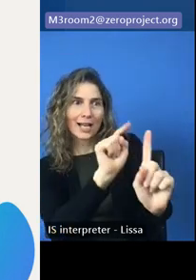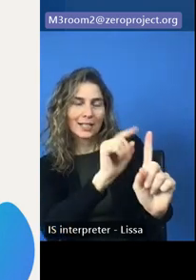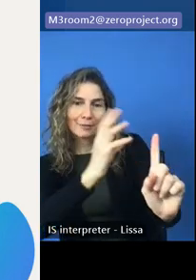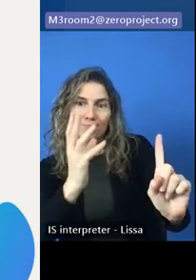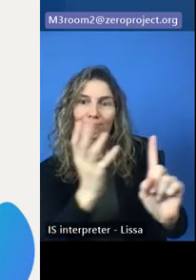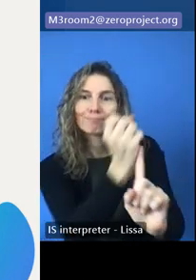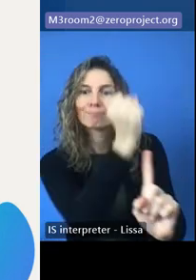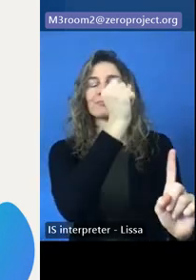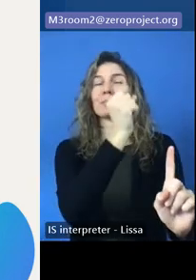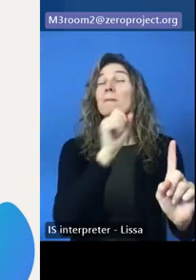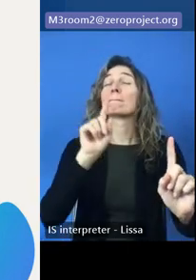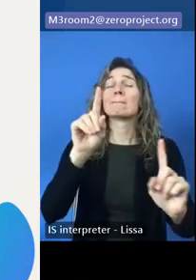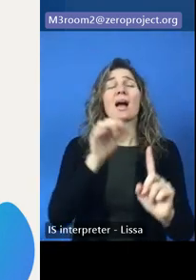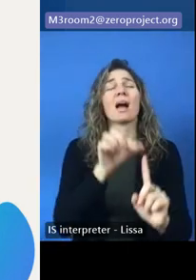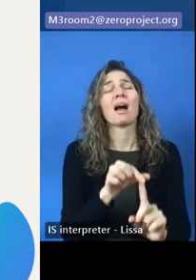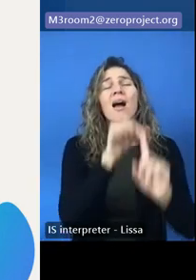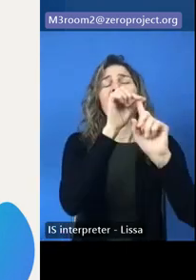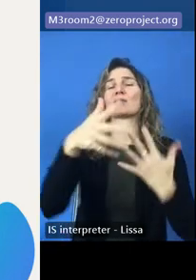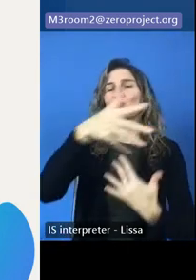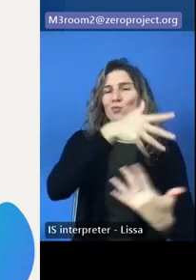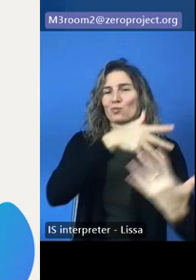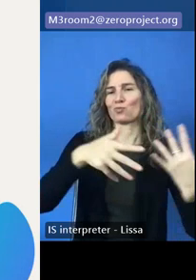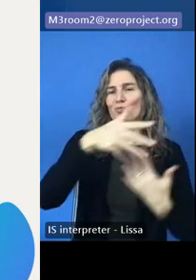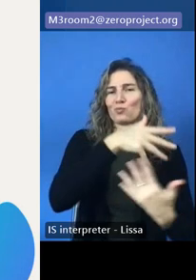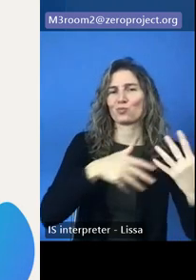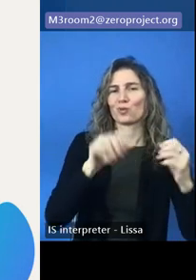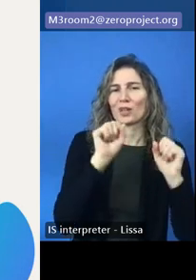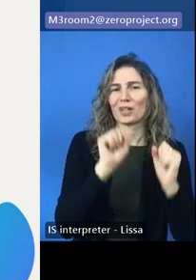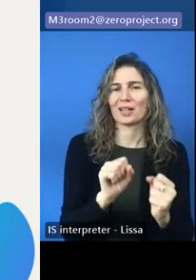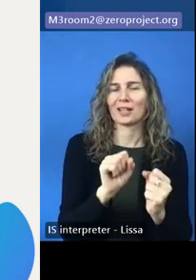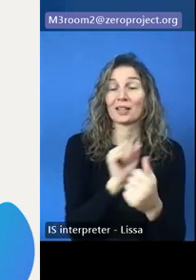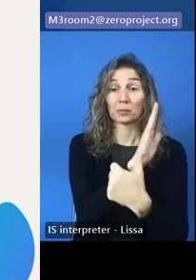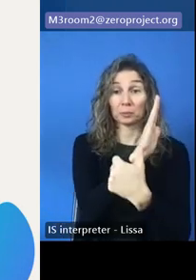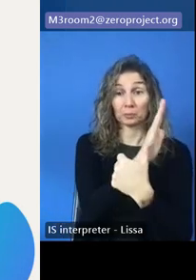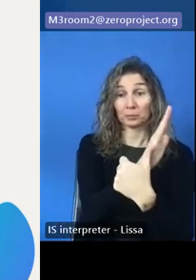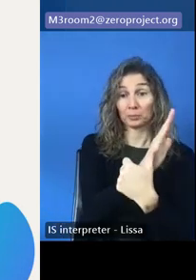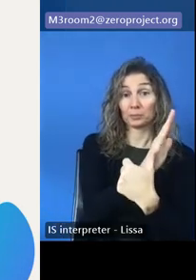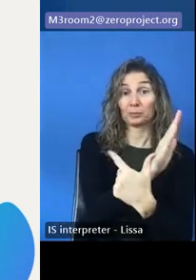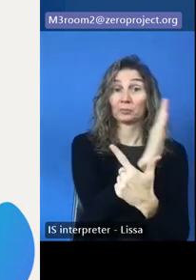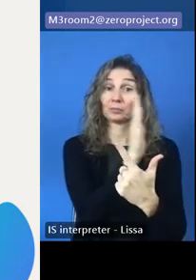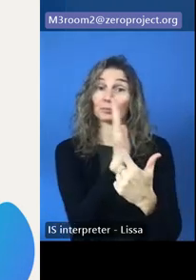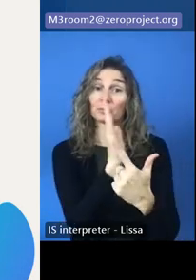socialize. The second block is our online educational block, hard skills. We